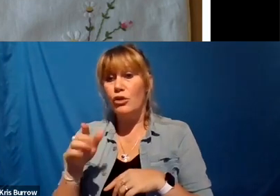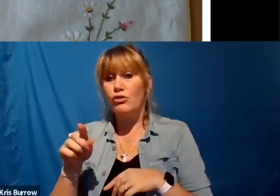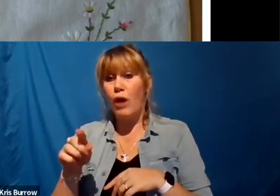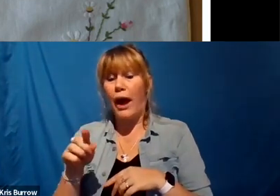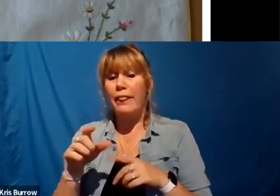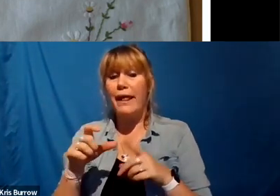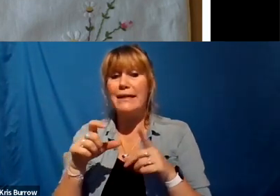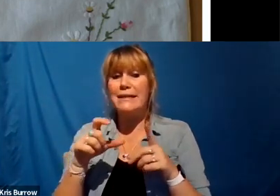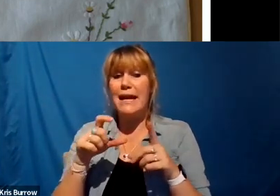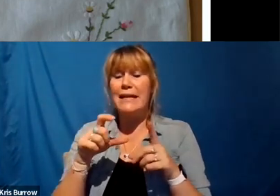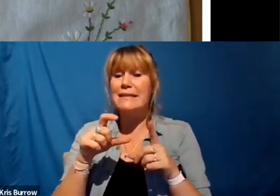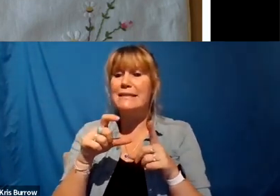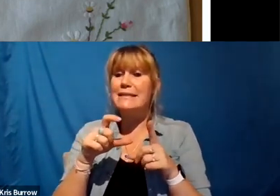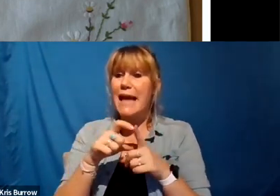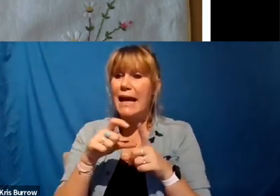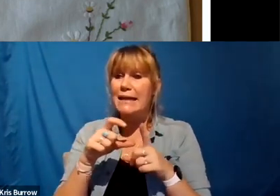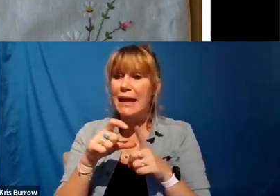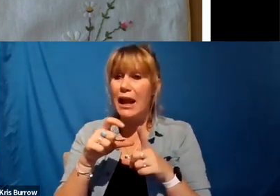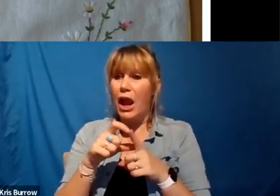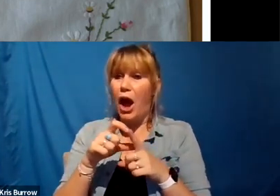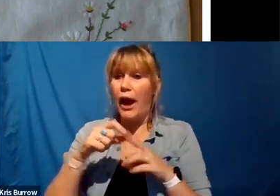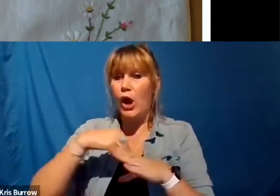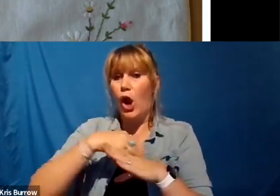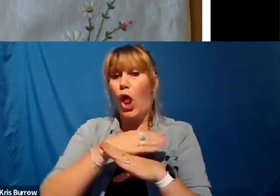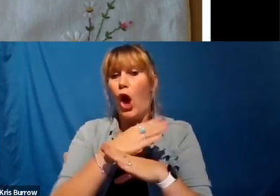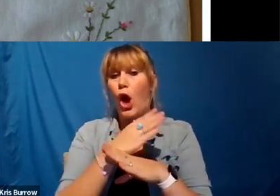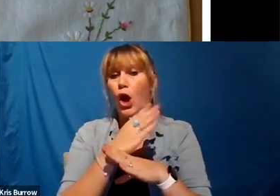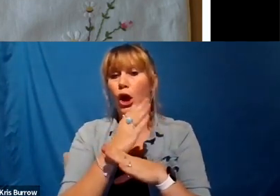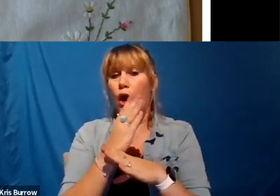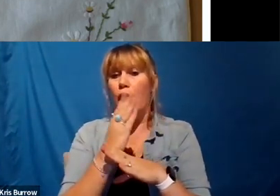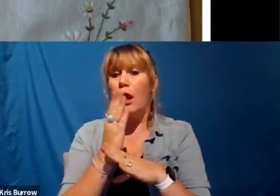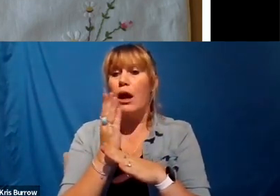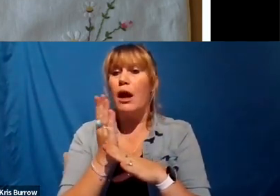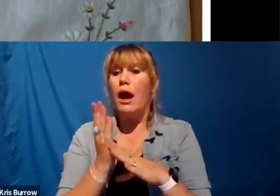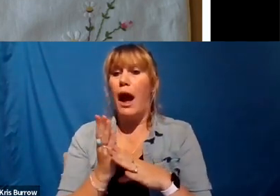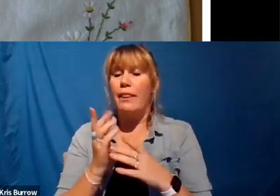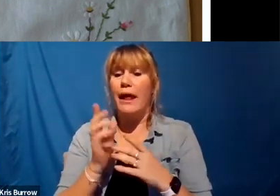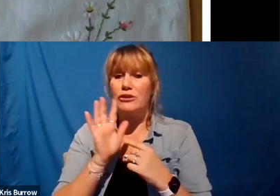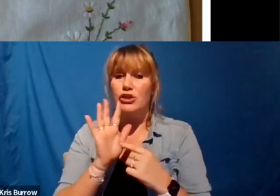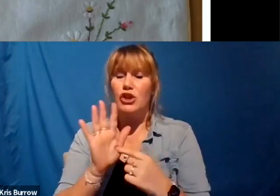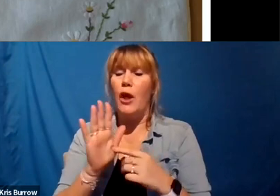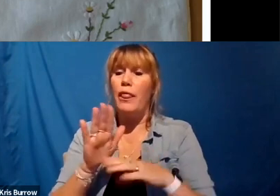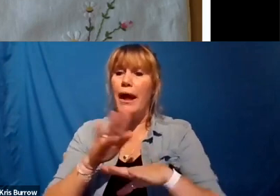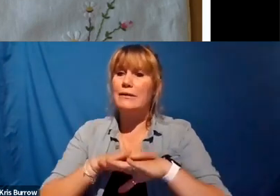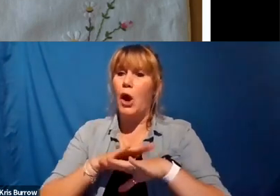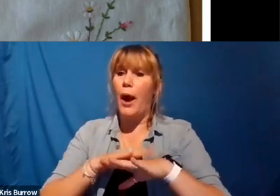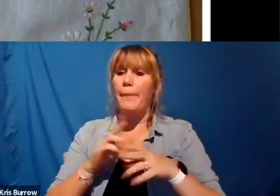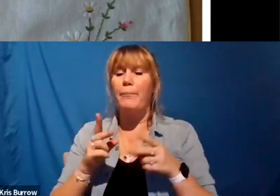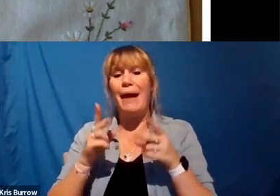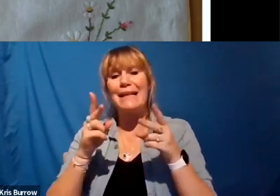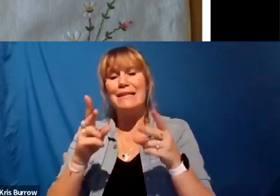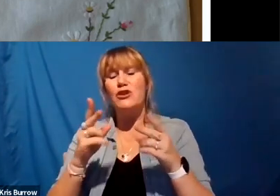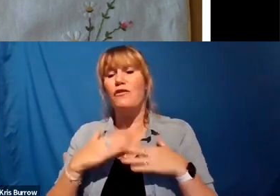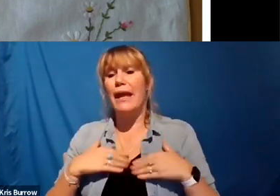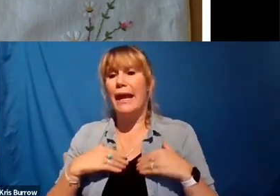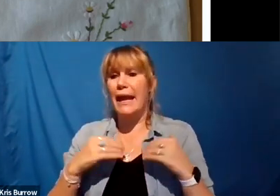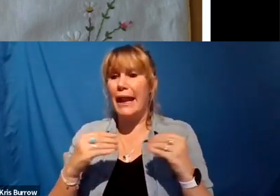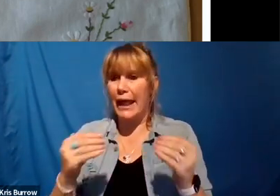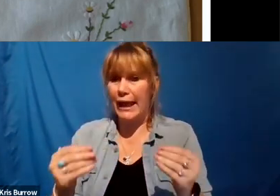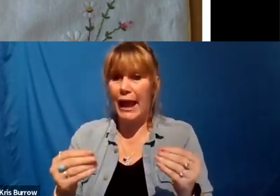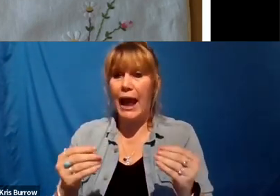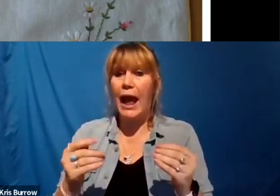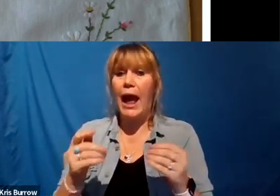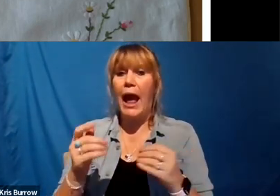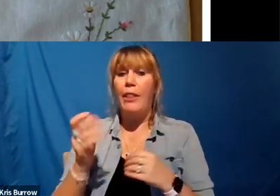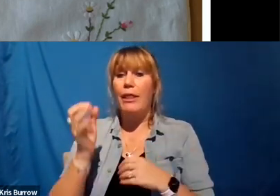to symbolize the passage of time and healing again. And then the little white flowers at the